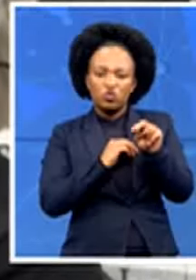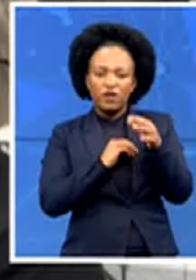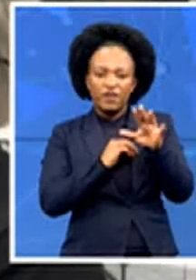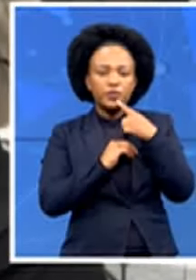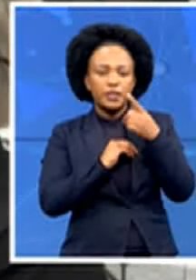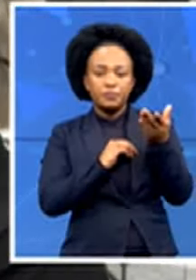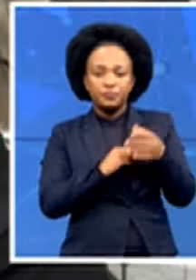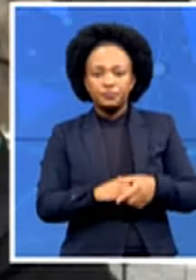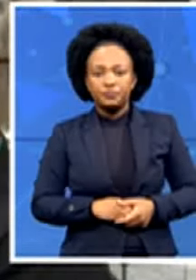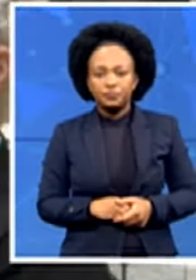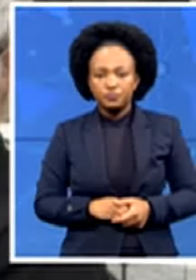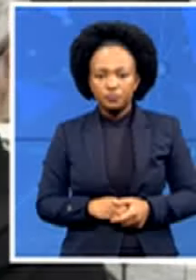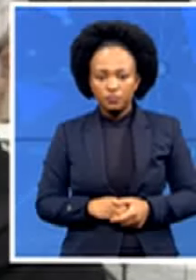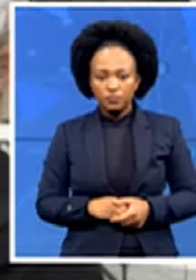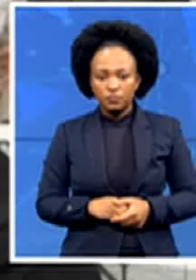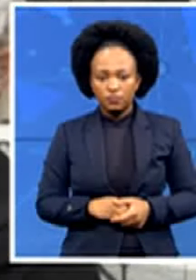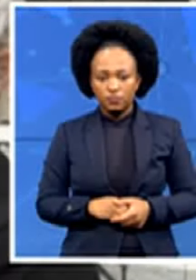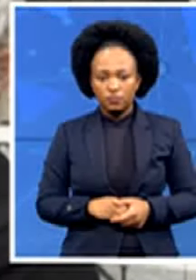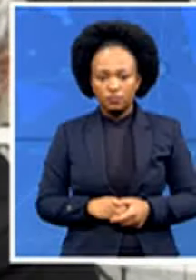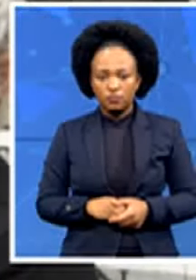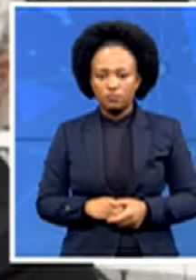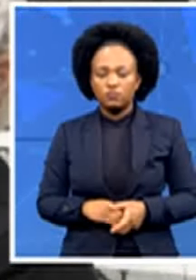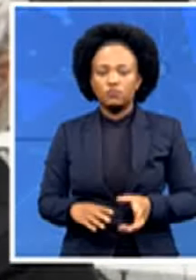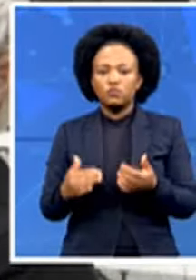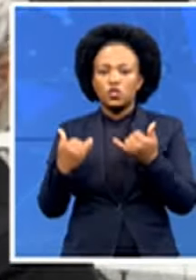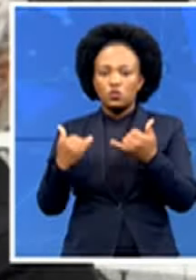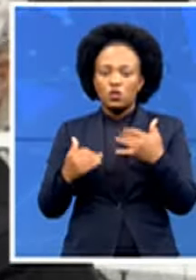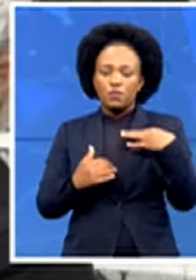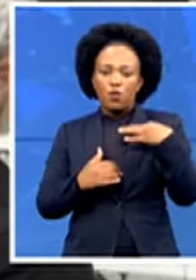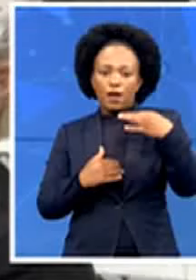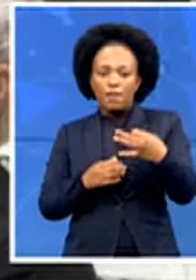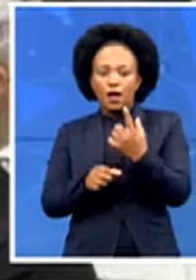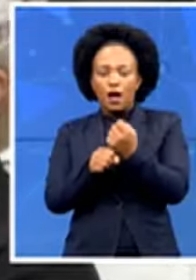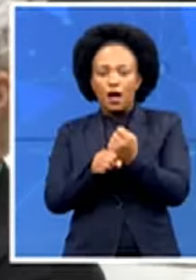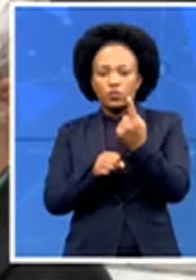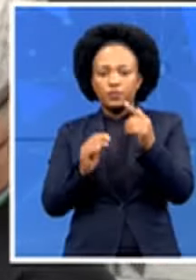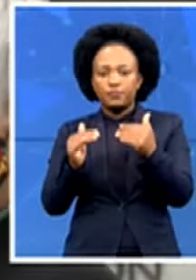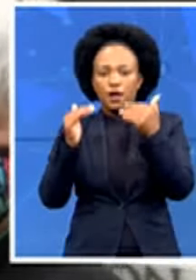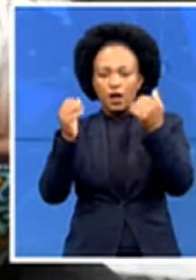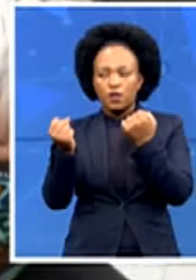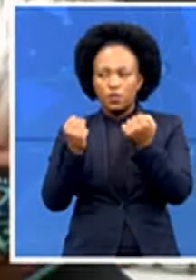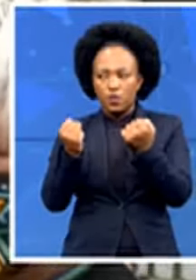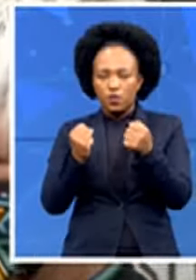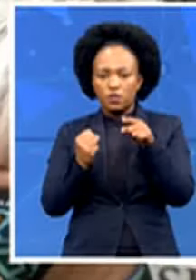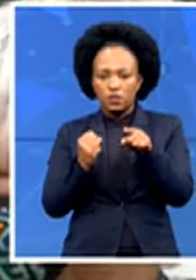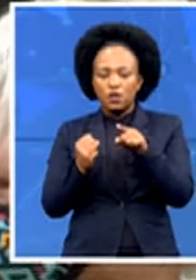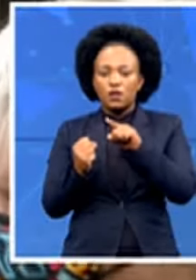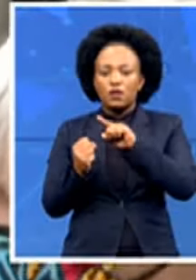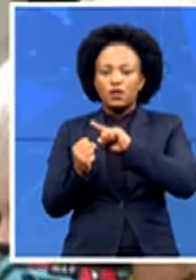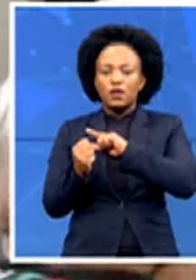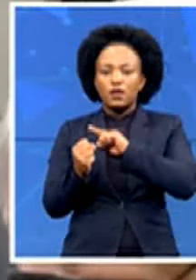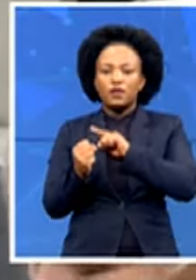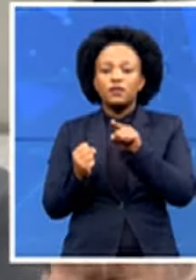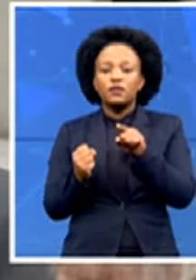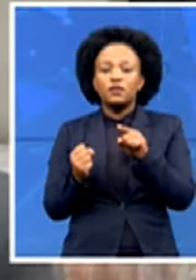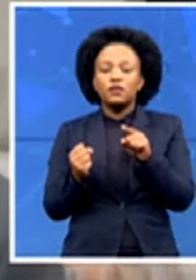I will today be applying to the Gauteng High Court to review and set aside the decision made by Arthur Fraser to place